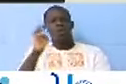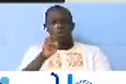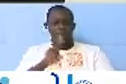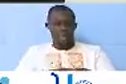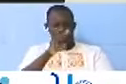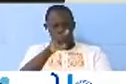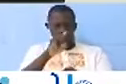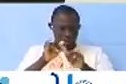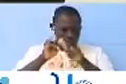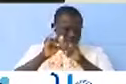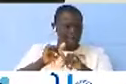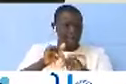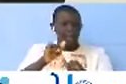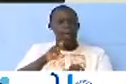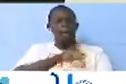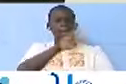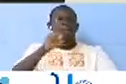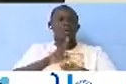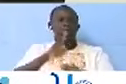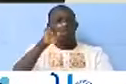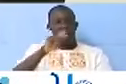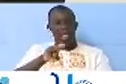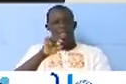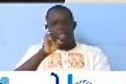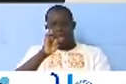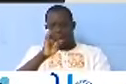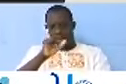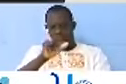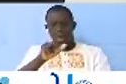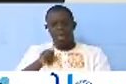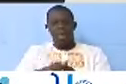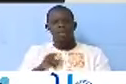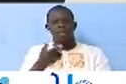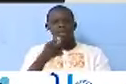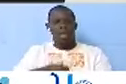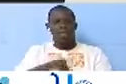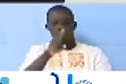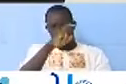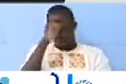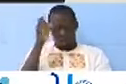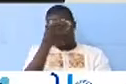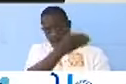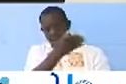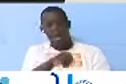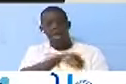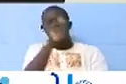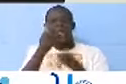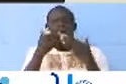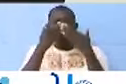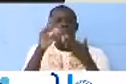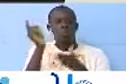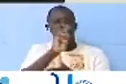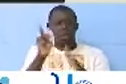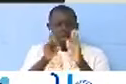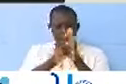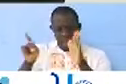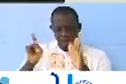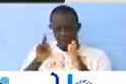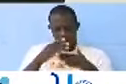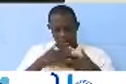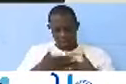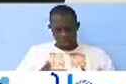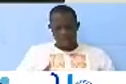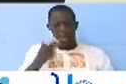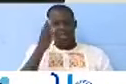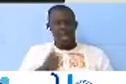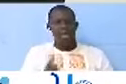the course of your employment and tell us what human rights violations you have personally witnessed or heard of. Dalilio kan tumalamen